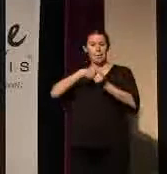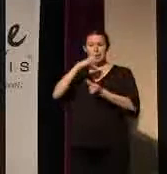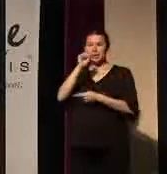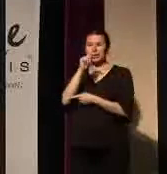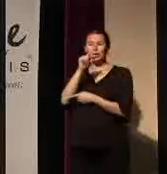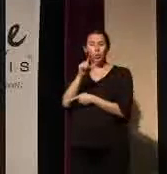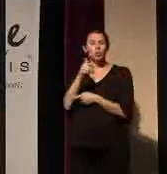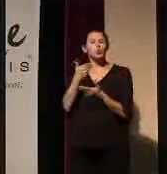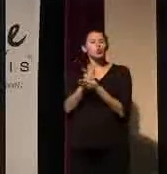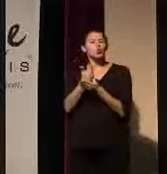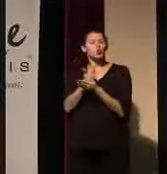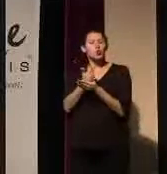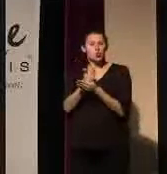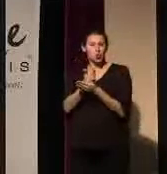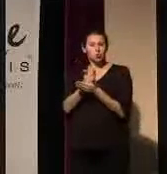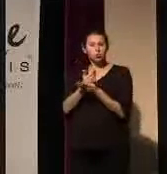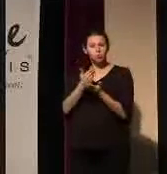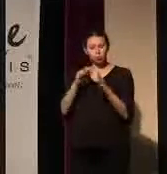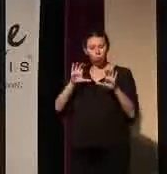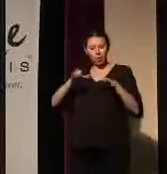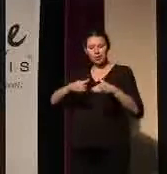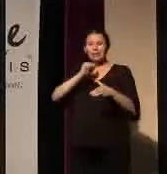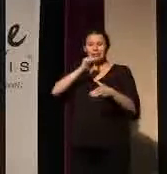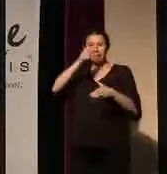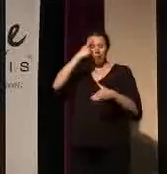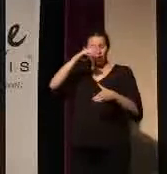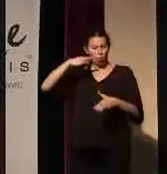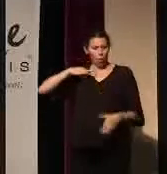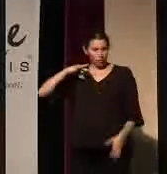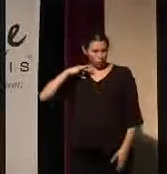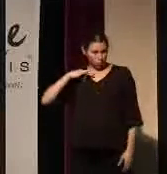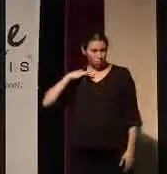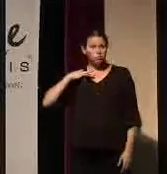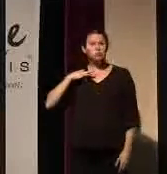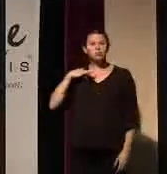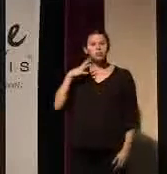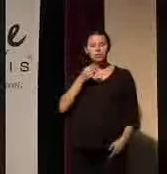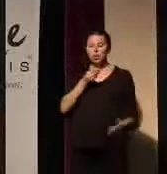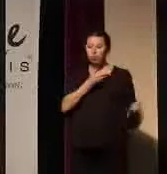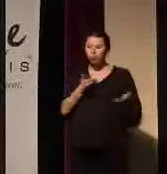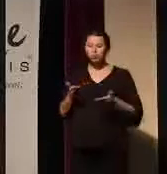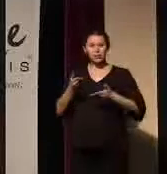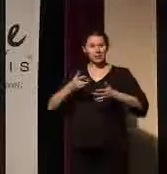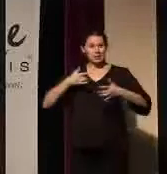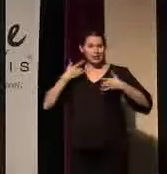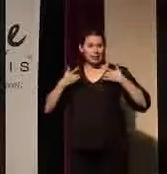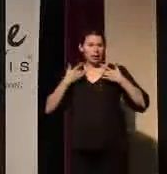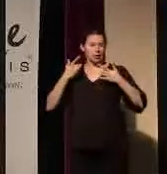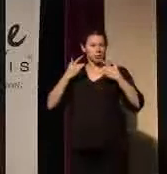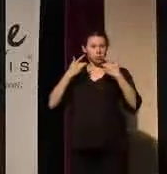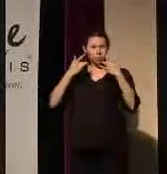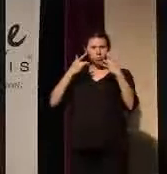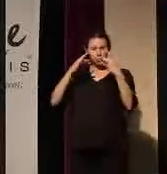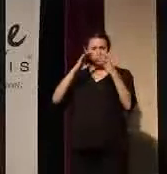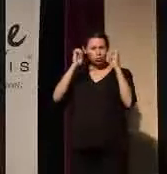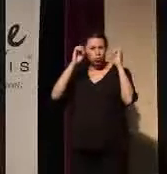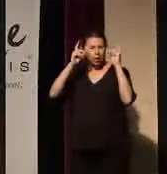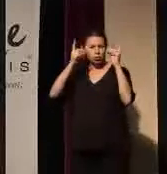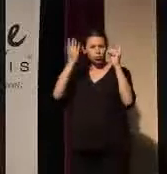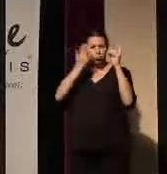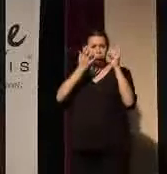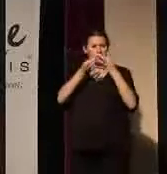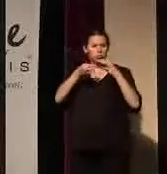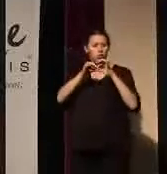new not-for-profit organization that brings exciting and educational authors and speakers right here to St.